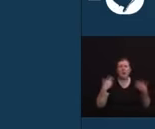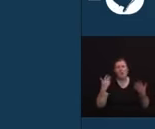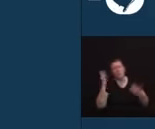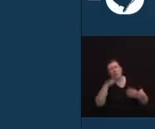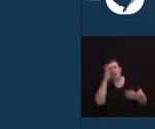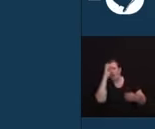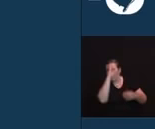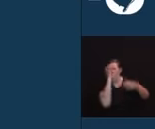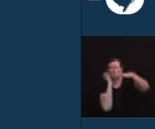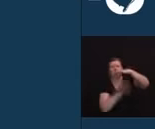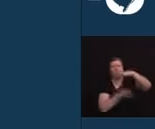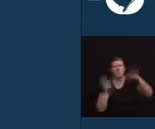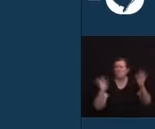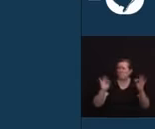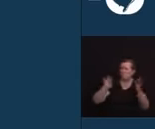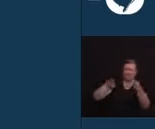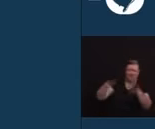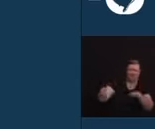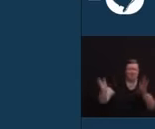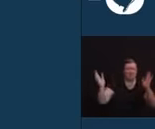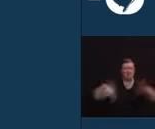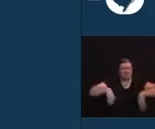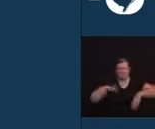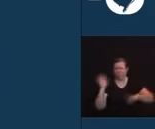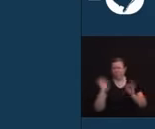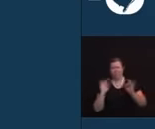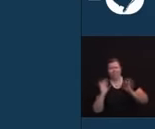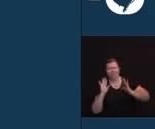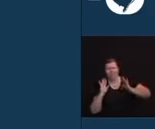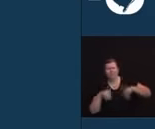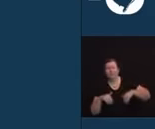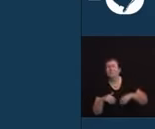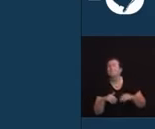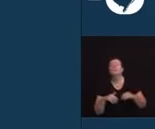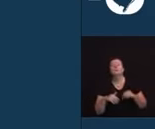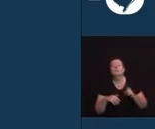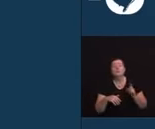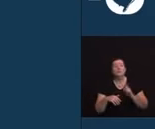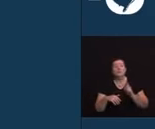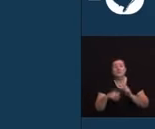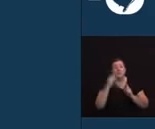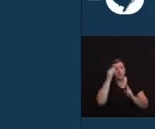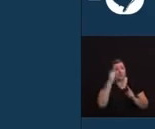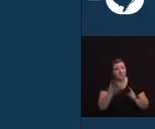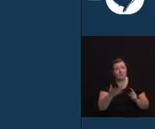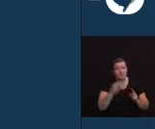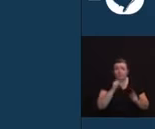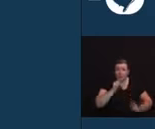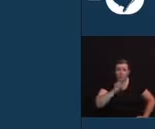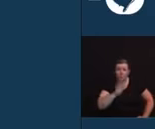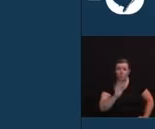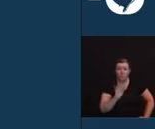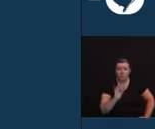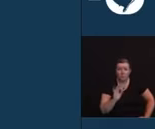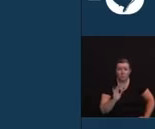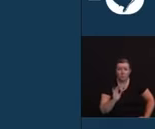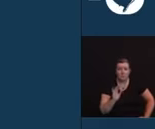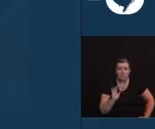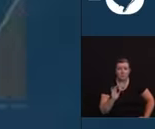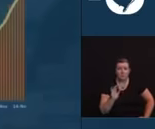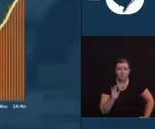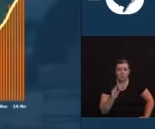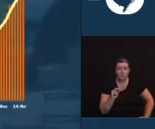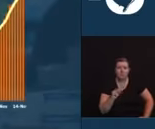think you're the victim of some witch hunt. Whatever the reason is, I can assure you it is false. False. It is a myth. These are the